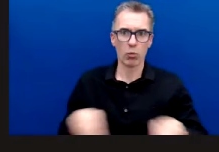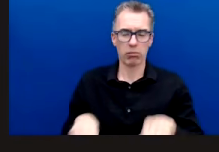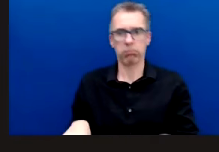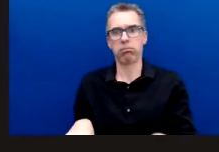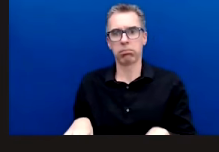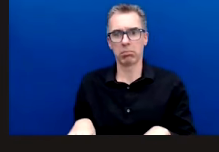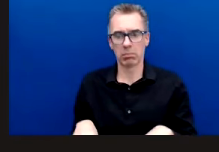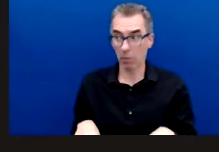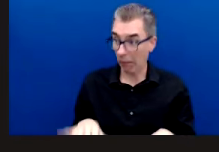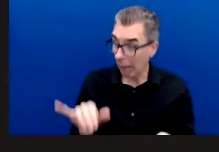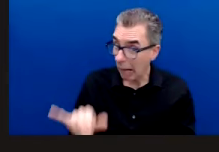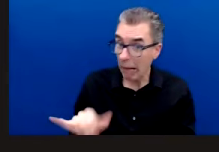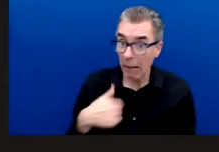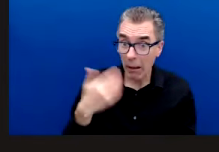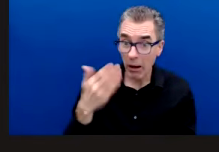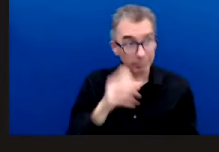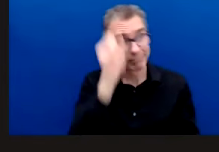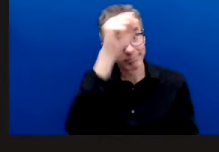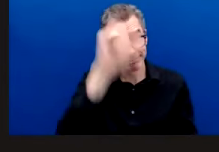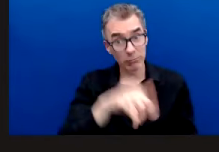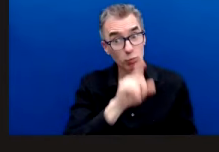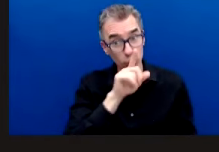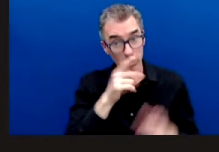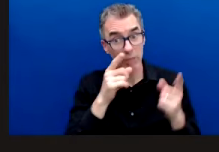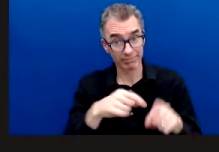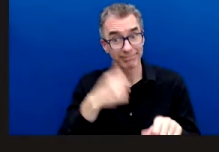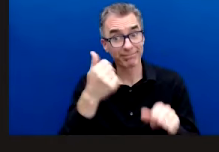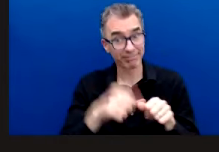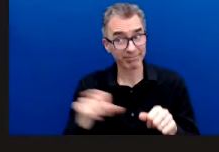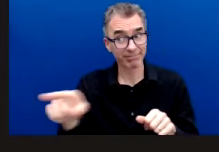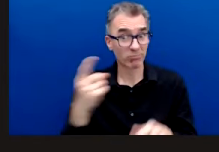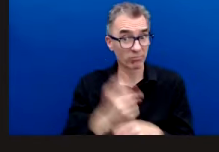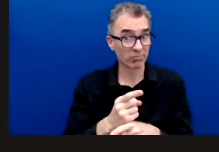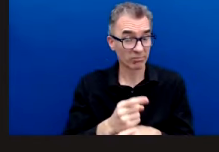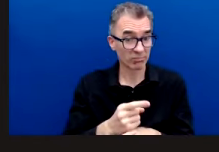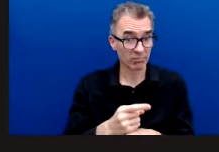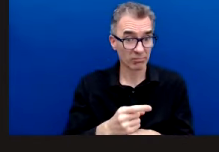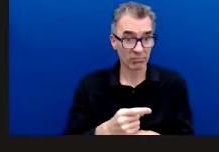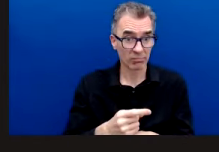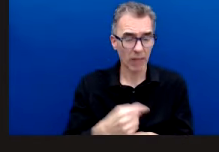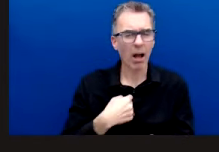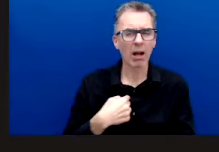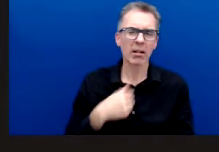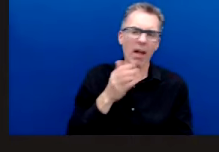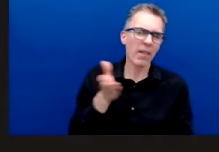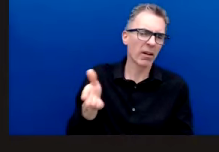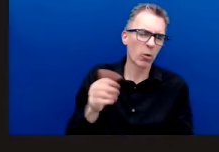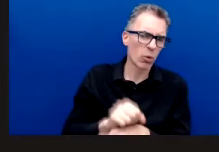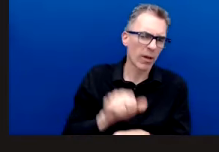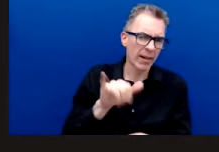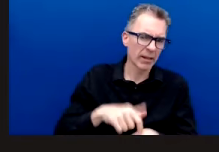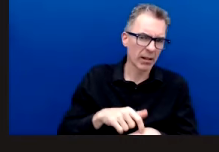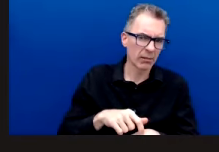I had not heard that. Yeah, that's true. Yeah. Yeah, I remember who the professor was. I wasn't working here, but full-time, but yeah.